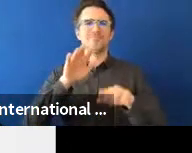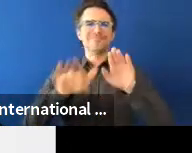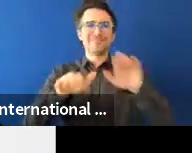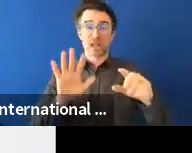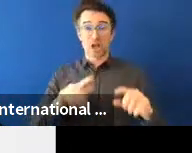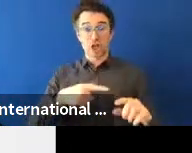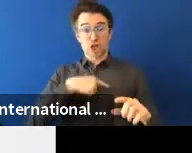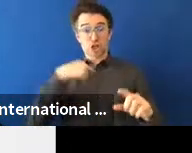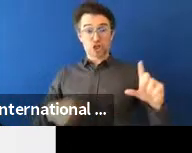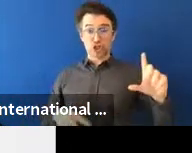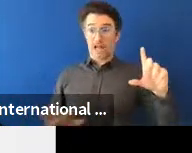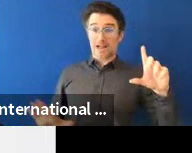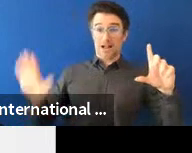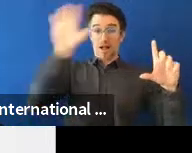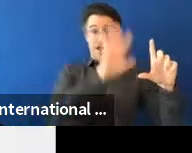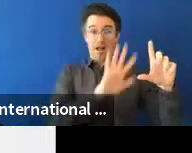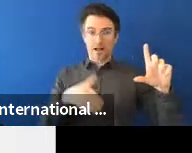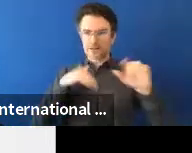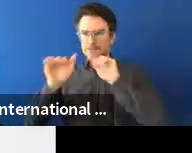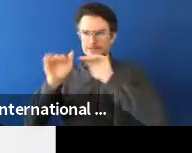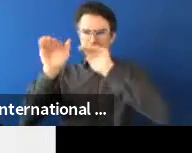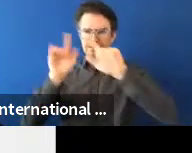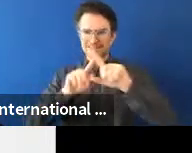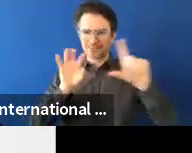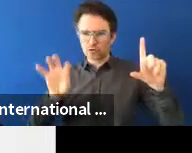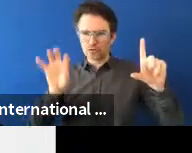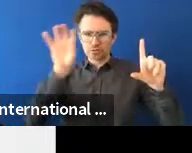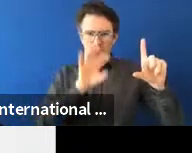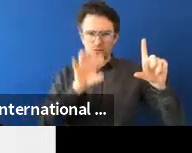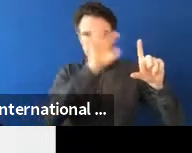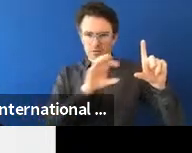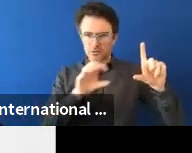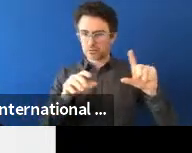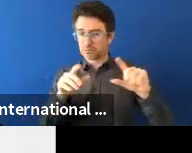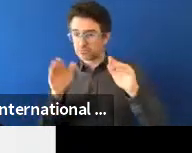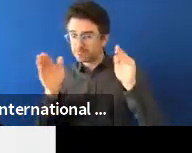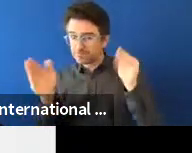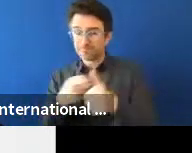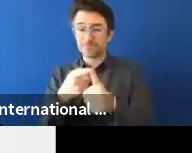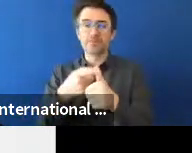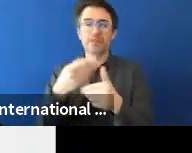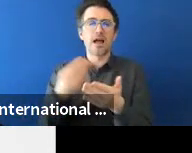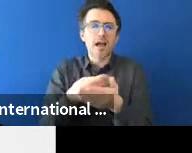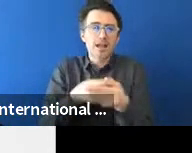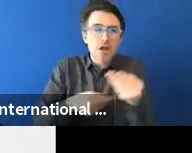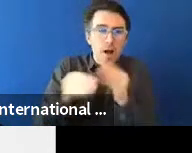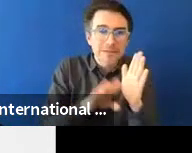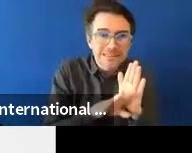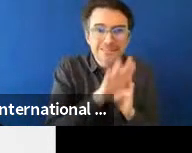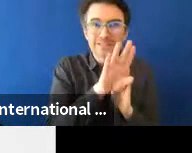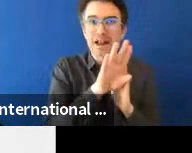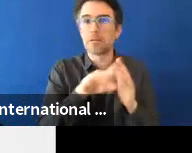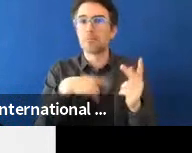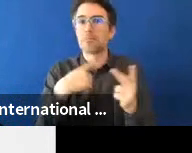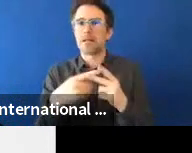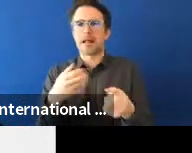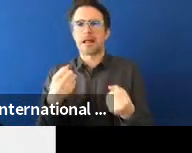rapid social economy development and broadly empowering women. Next, please.